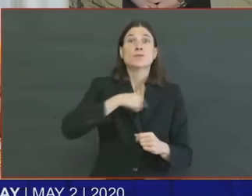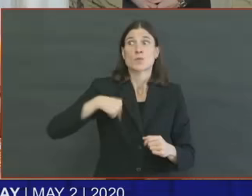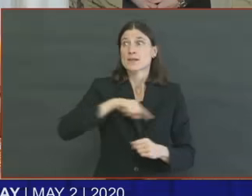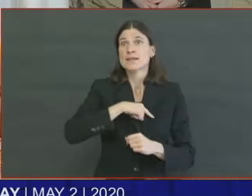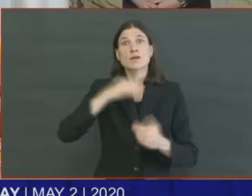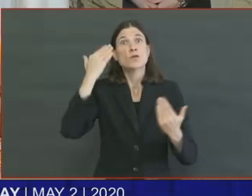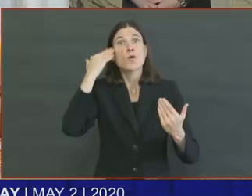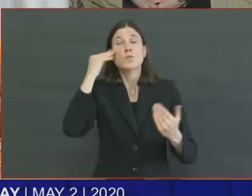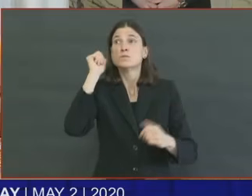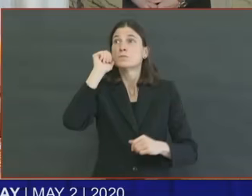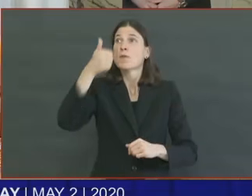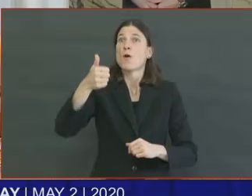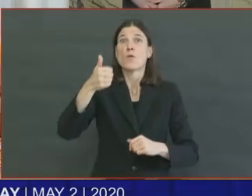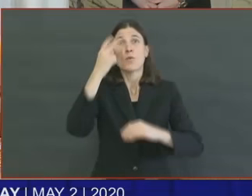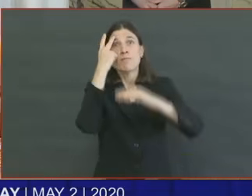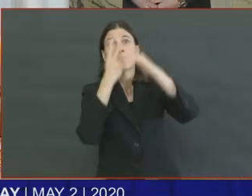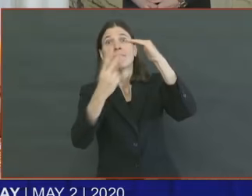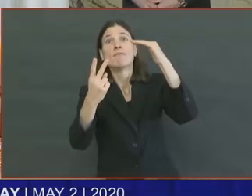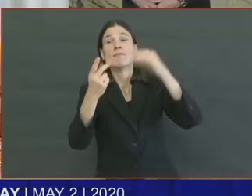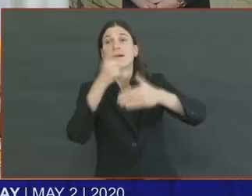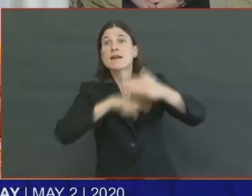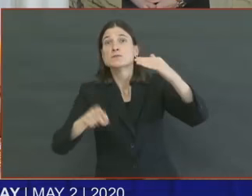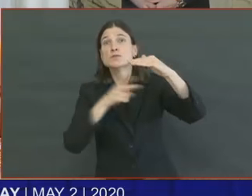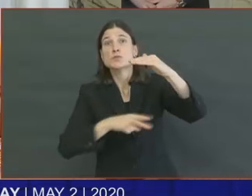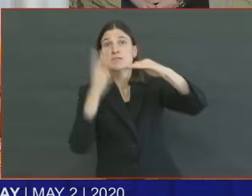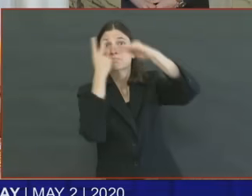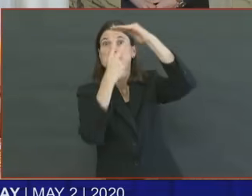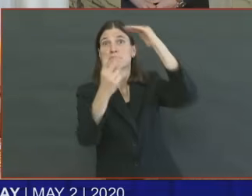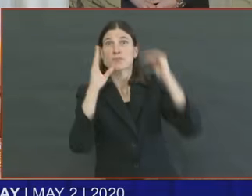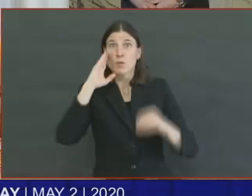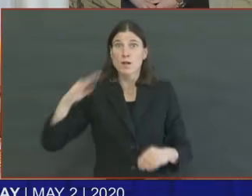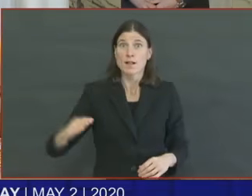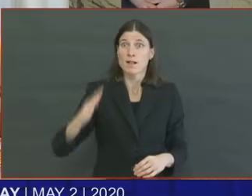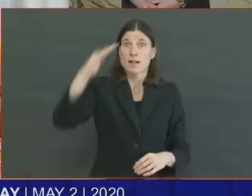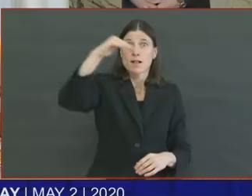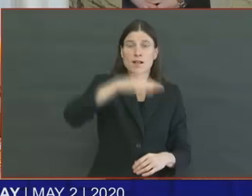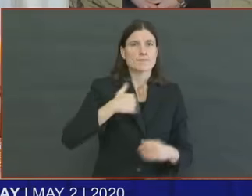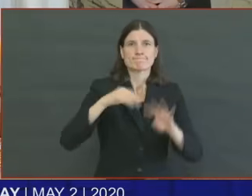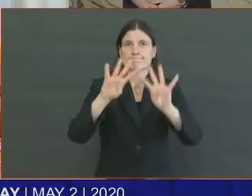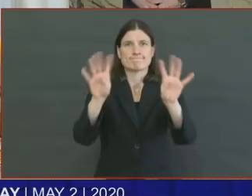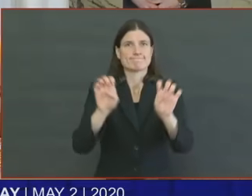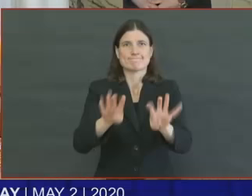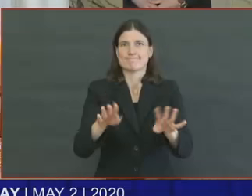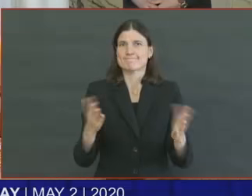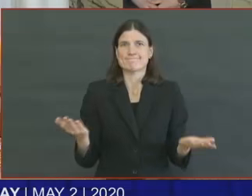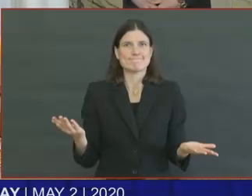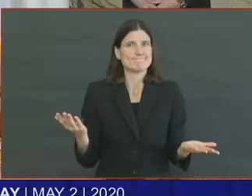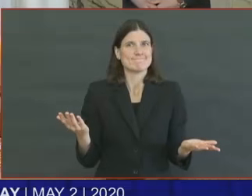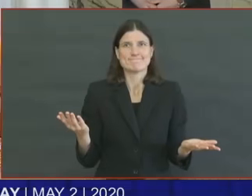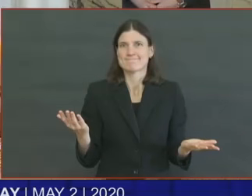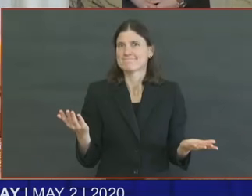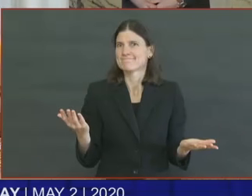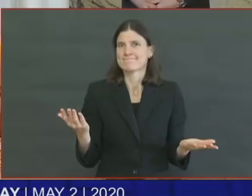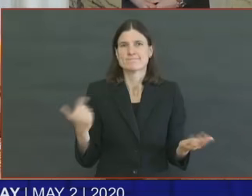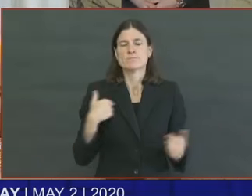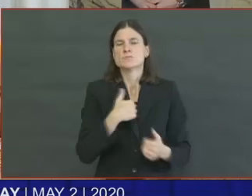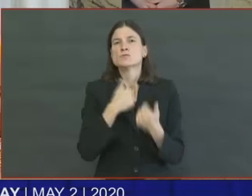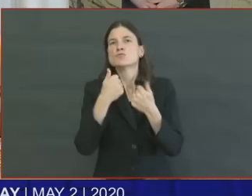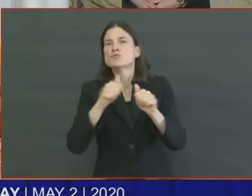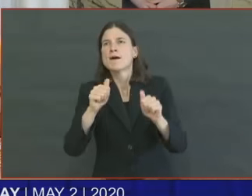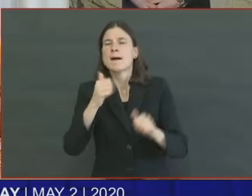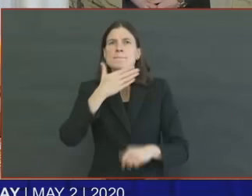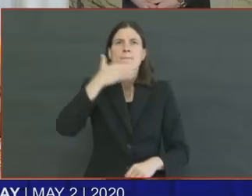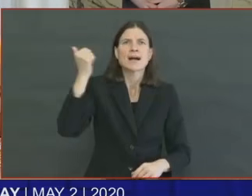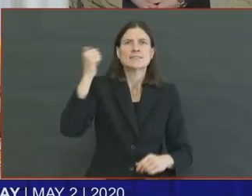be. The modeling team has put together our best estimate as of now as to where we think we will